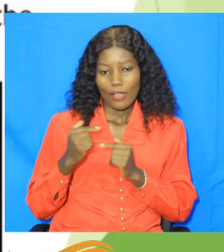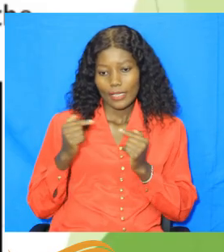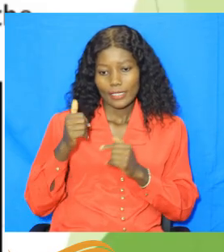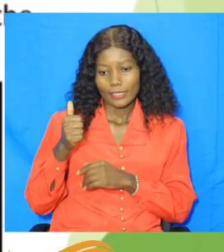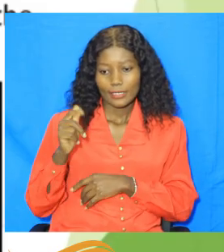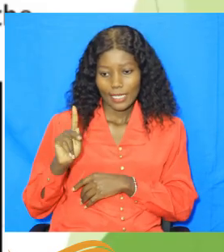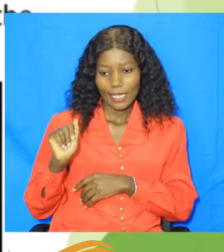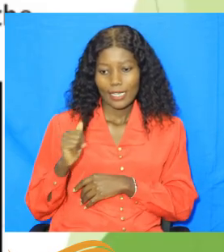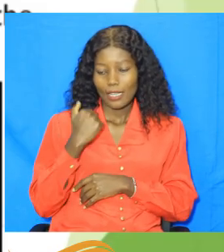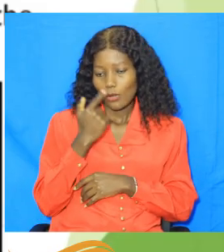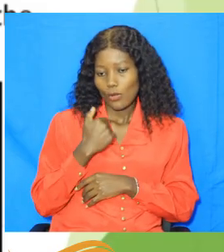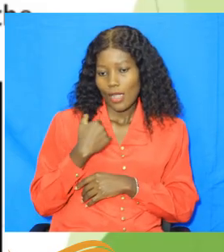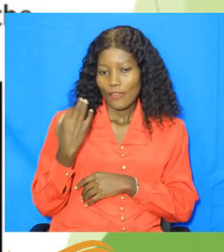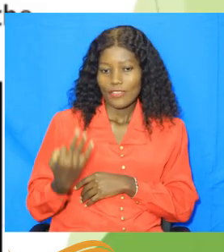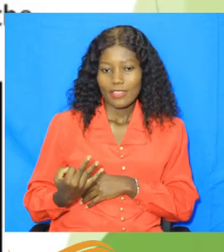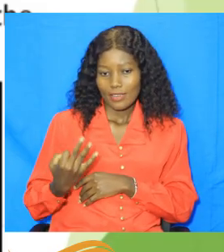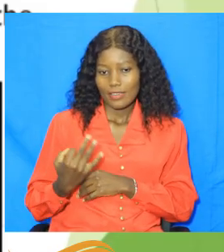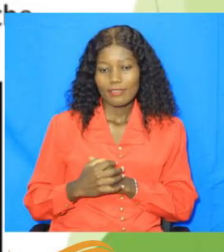against Aka, who has 3.